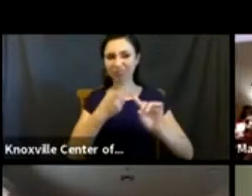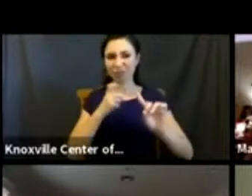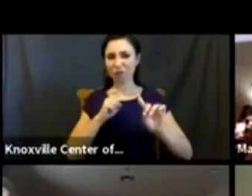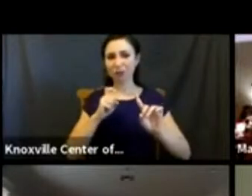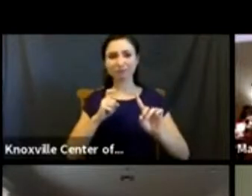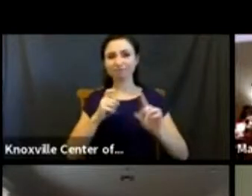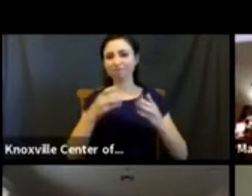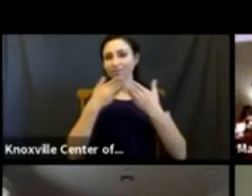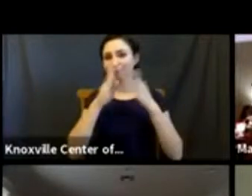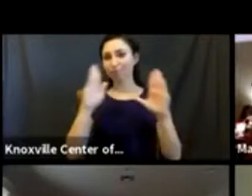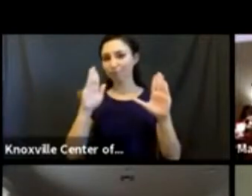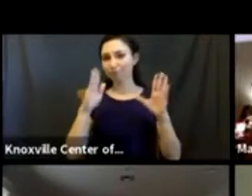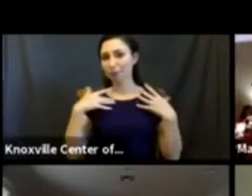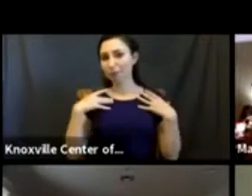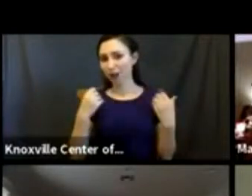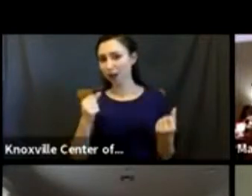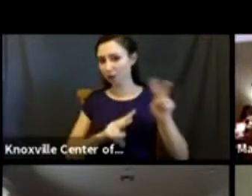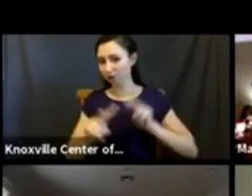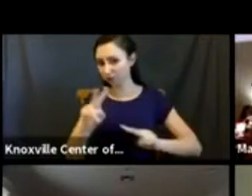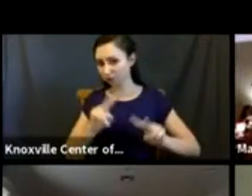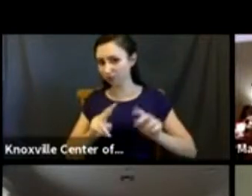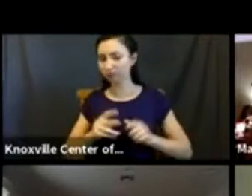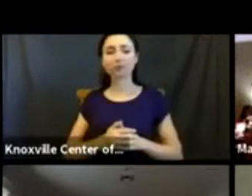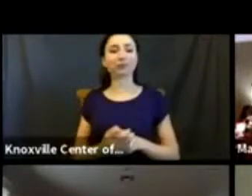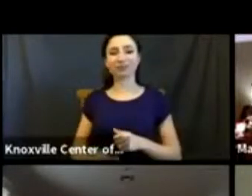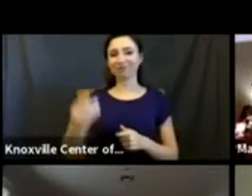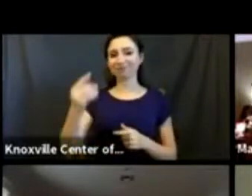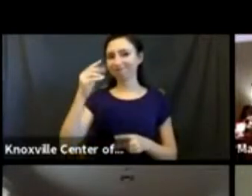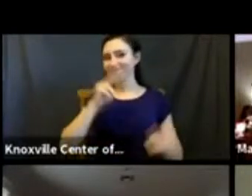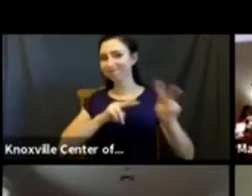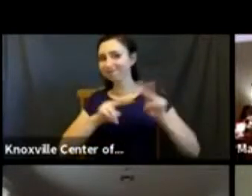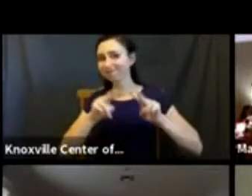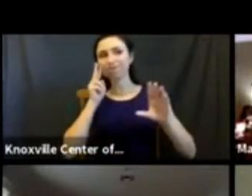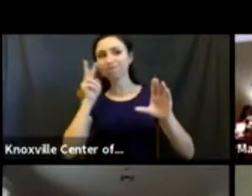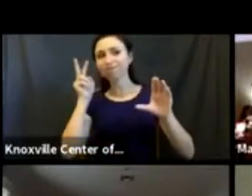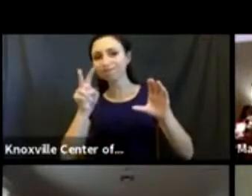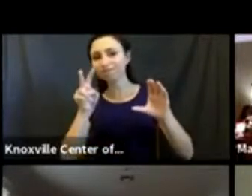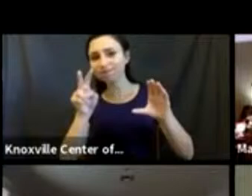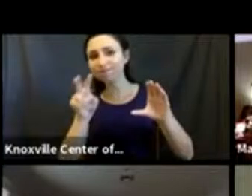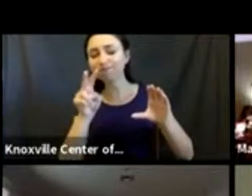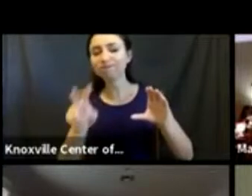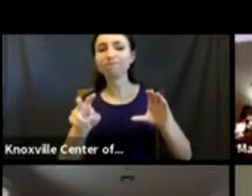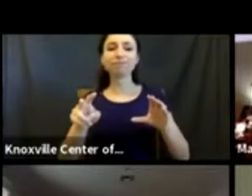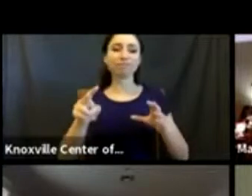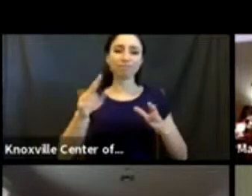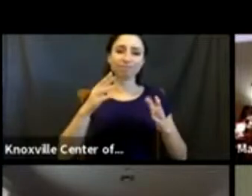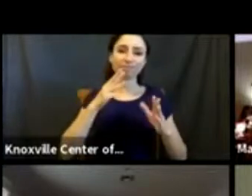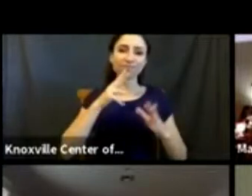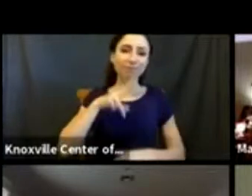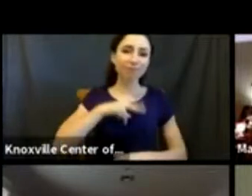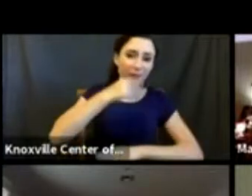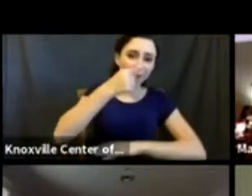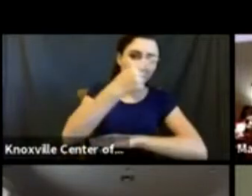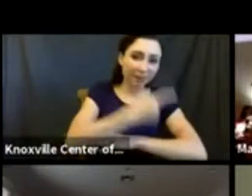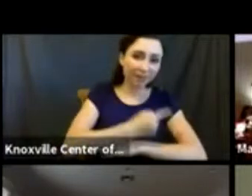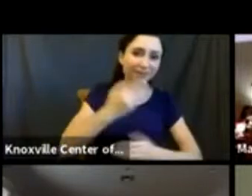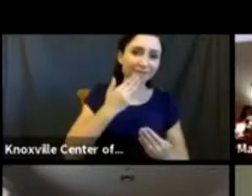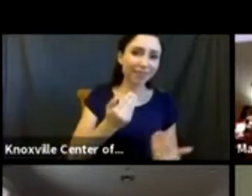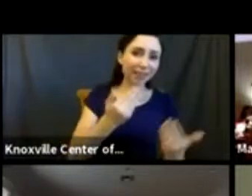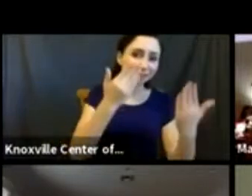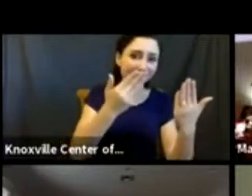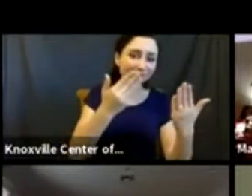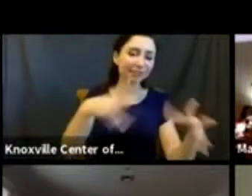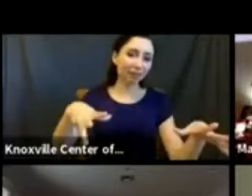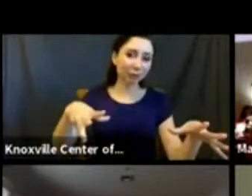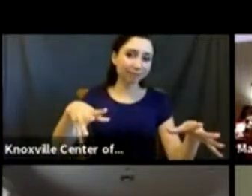as we think about breaks, Thanksgiving break, Christmas break. So if a student is